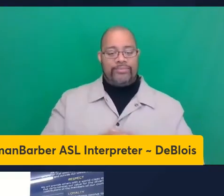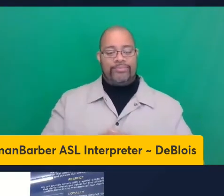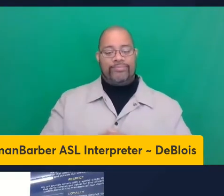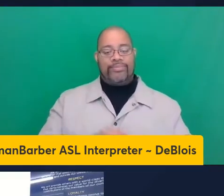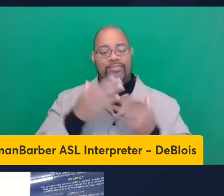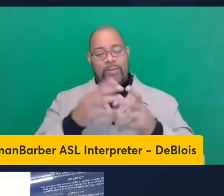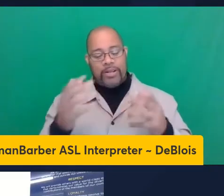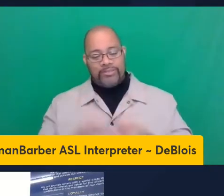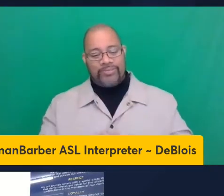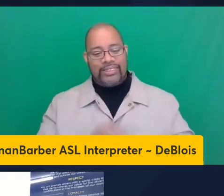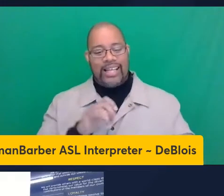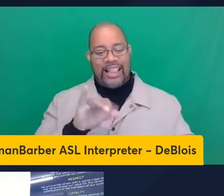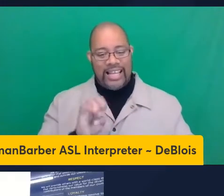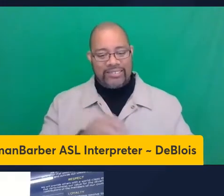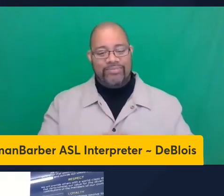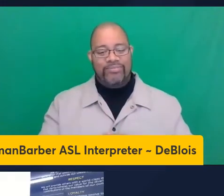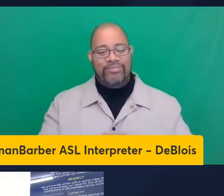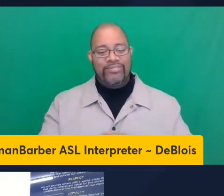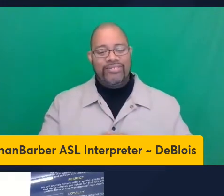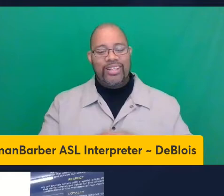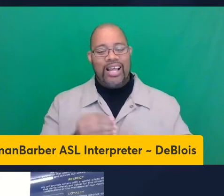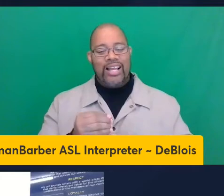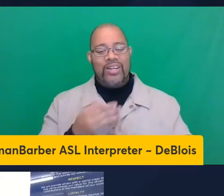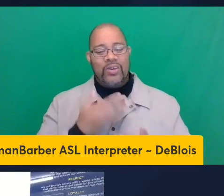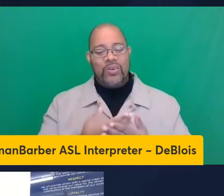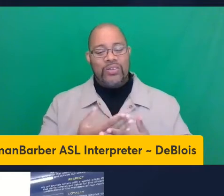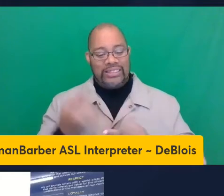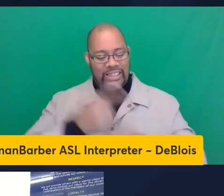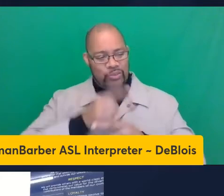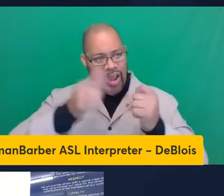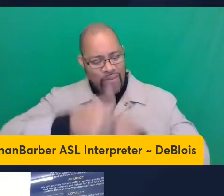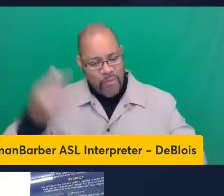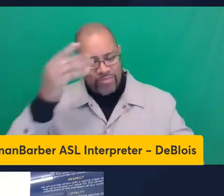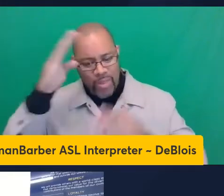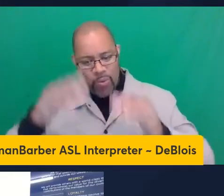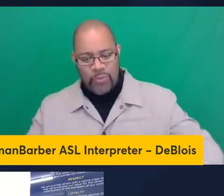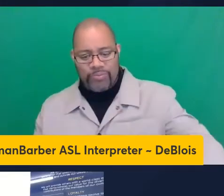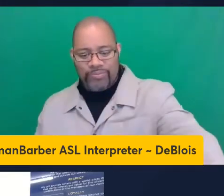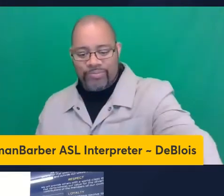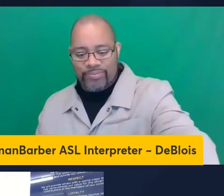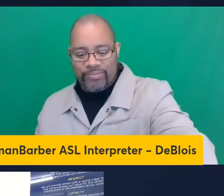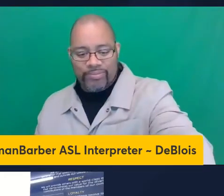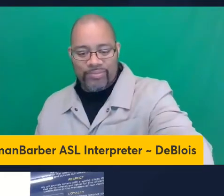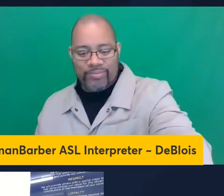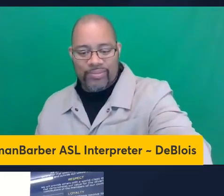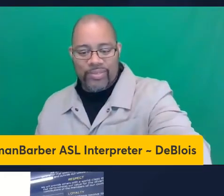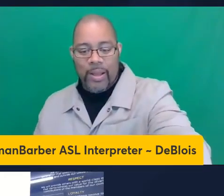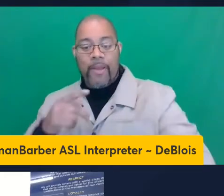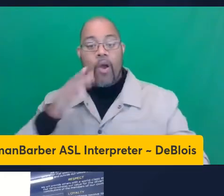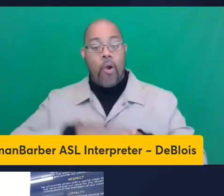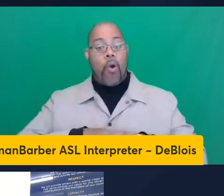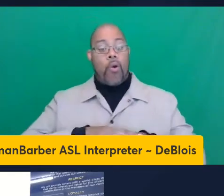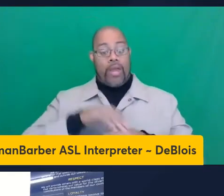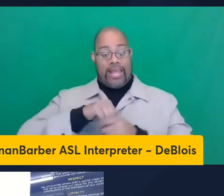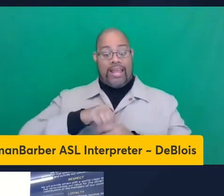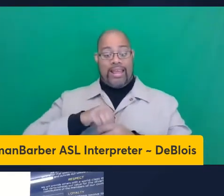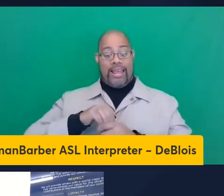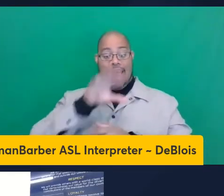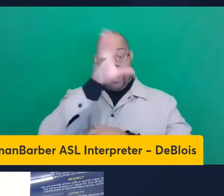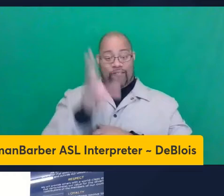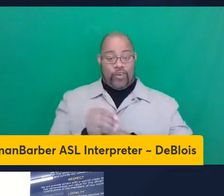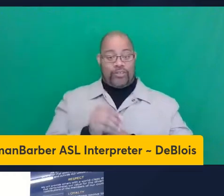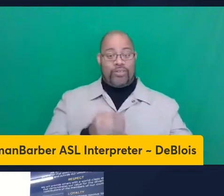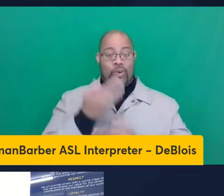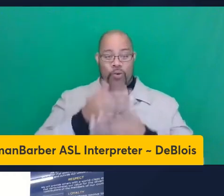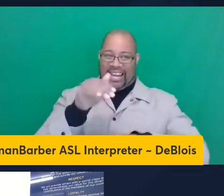Thank you very much, Elaine, and good day to everybody. For those of us on the continent, it's